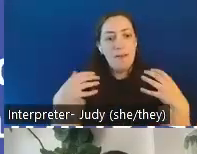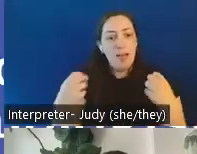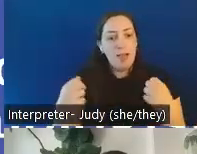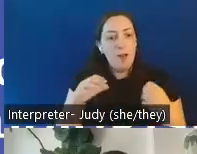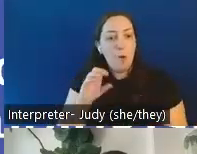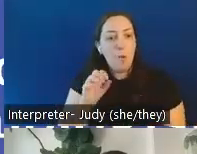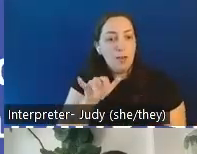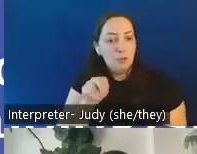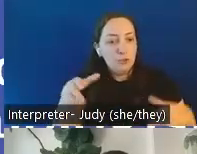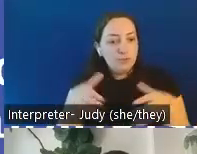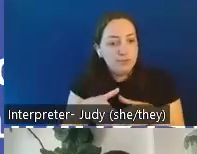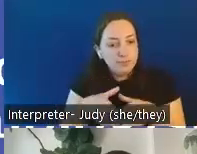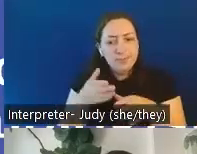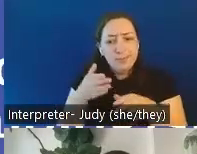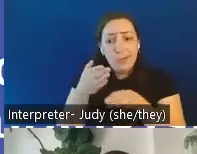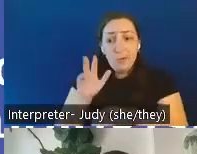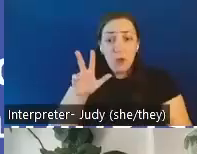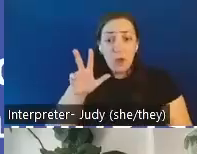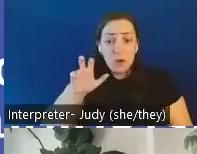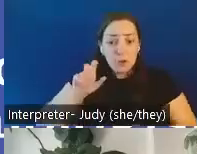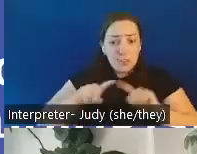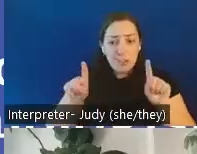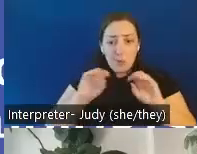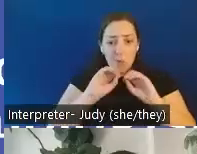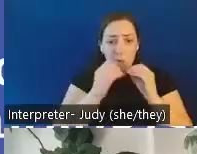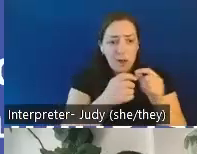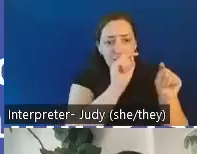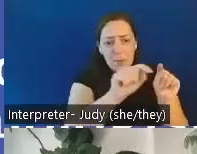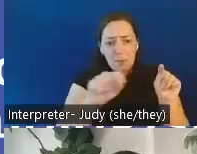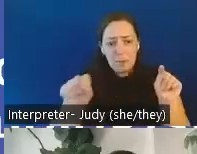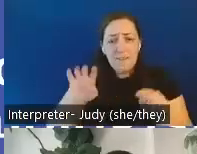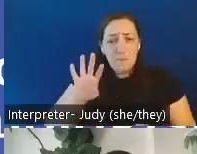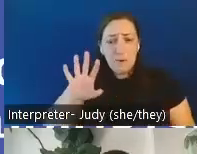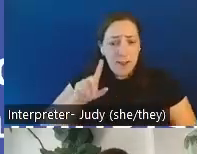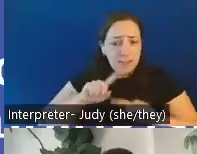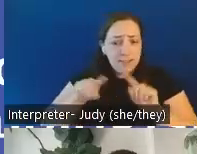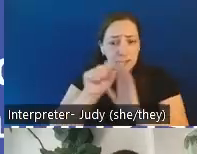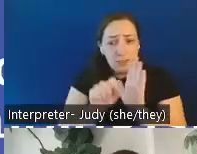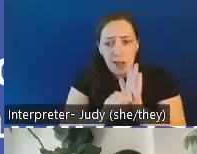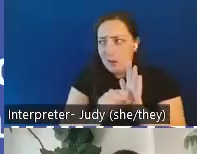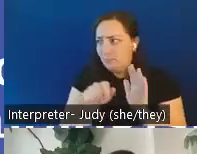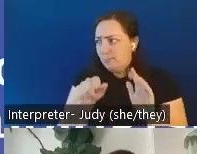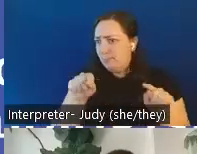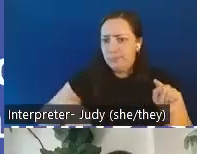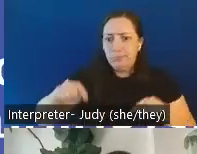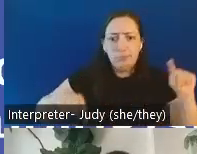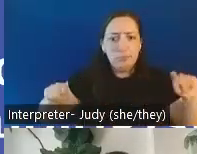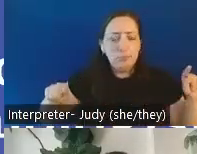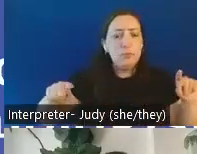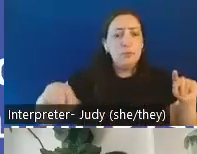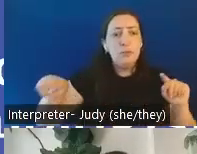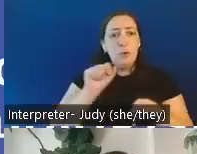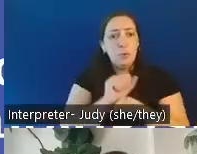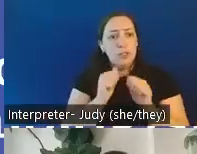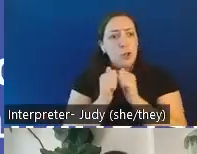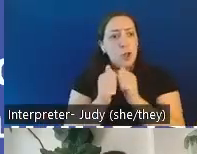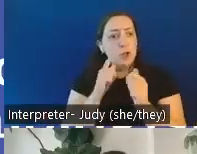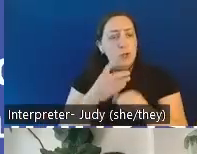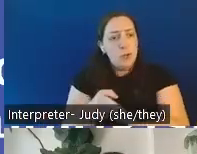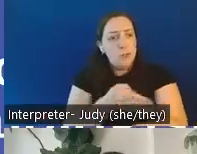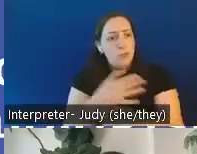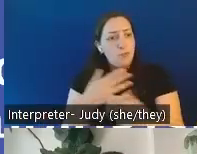coalition of over 300 organizations in 45 states, all working together to improve the health system through